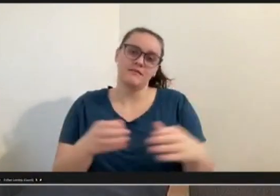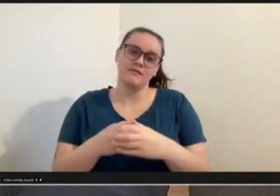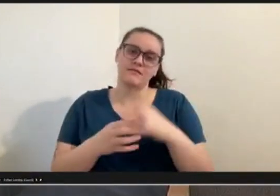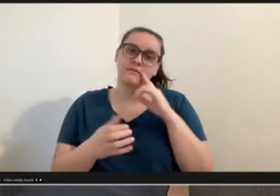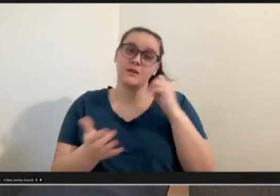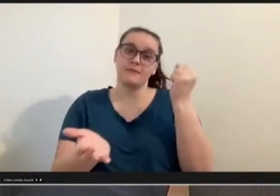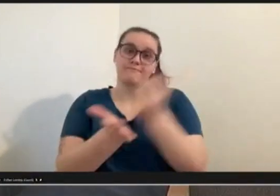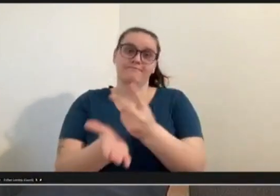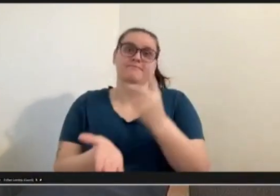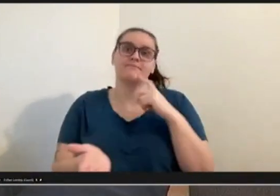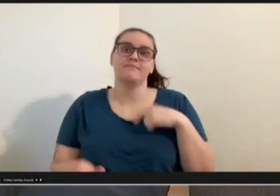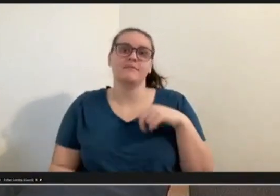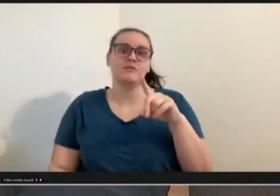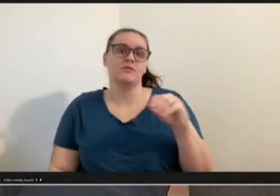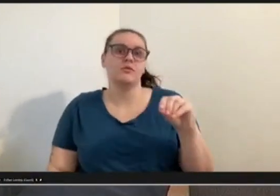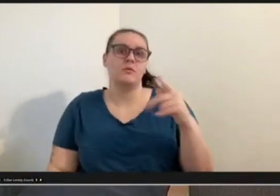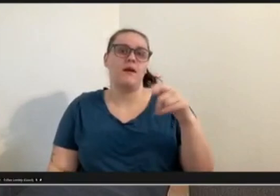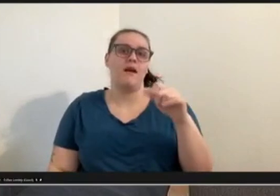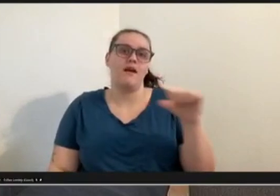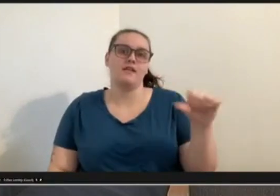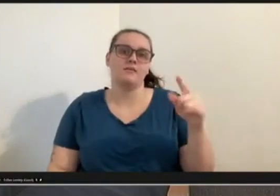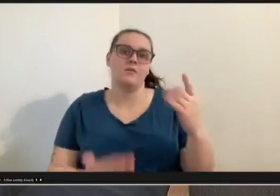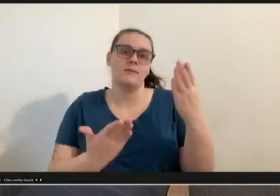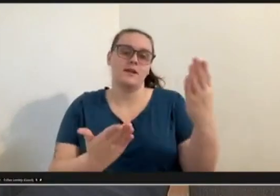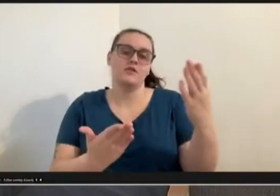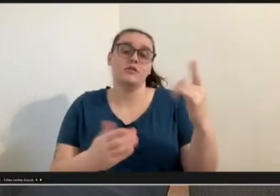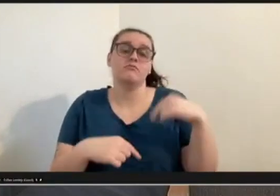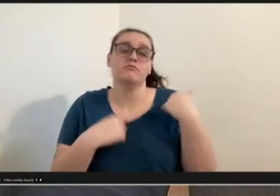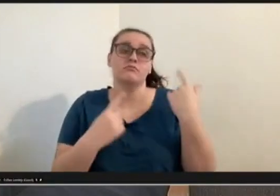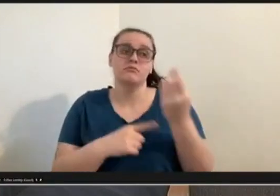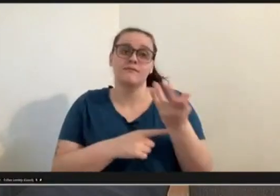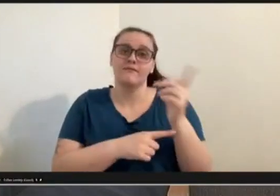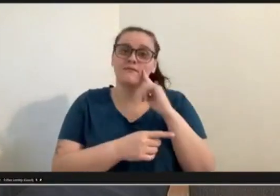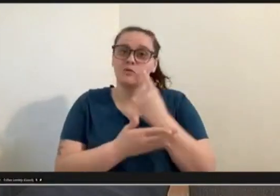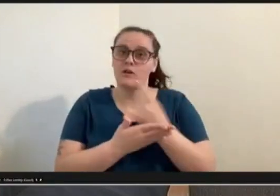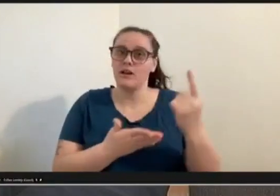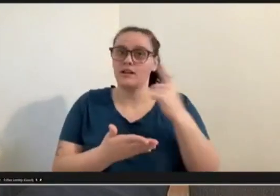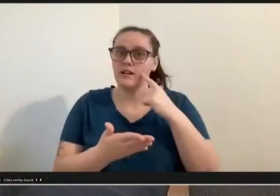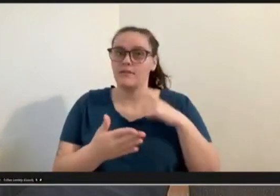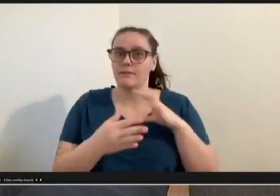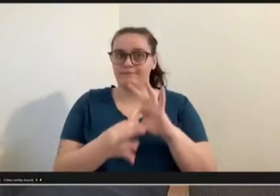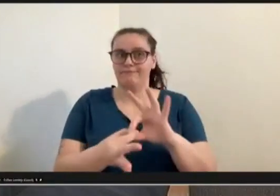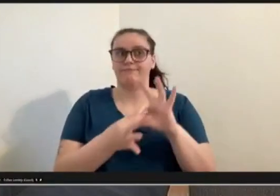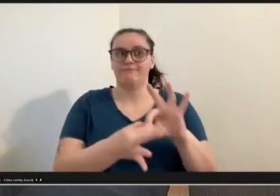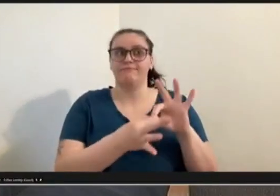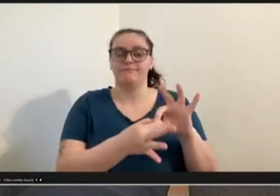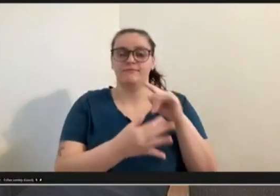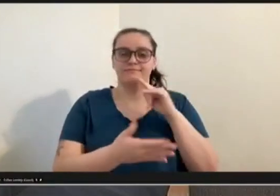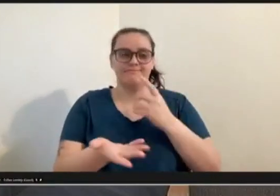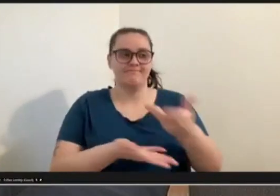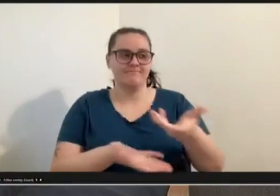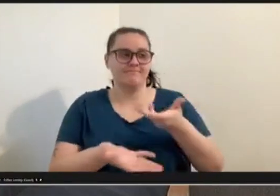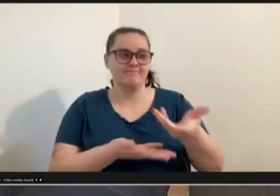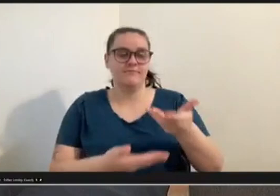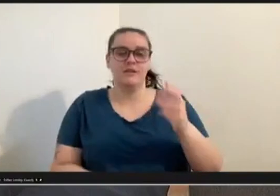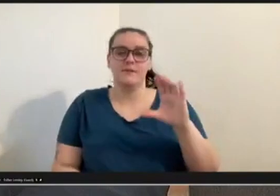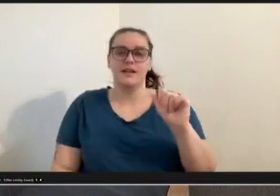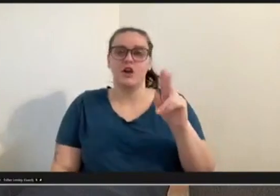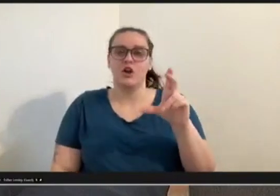few days, I've had the opportunity to connect with my caucus members who served with me on the Joint Committee on